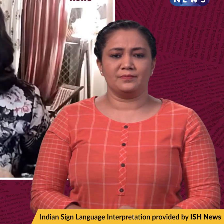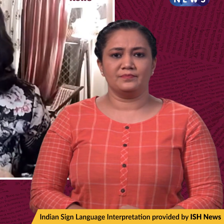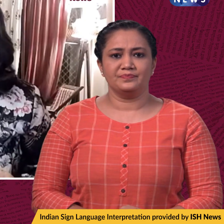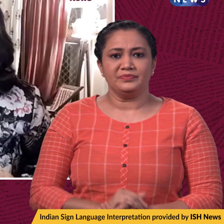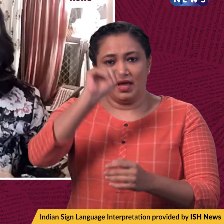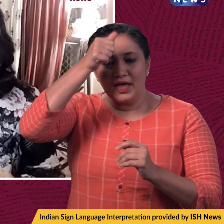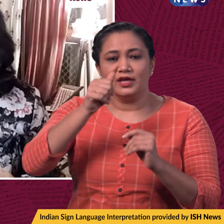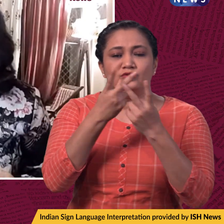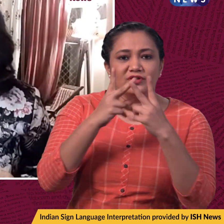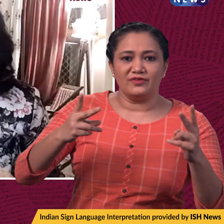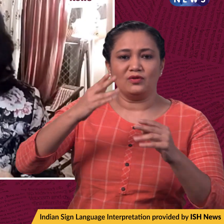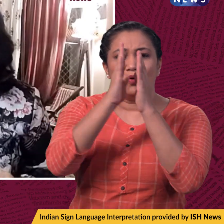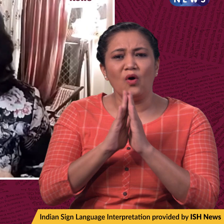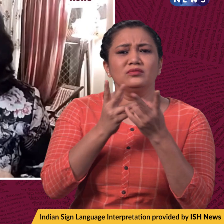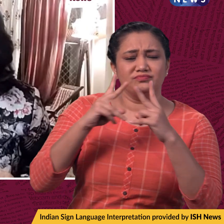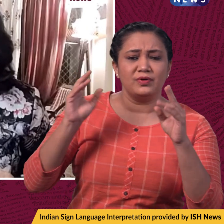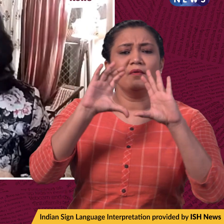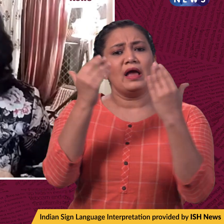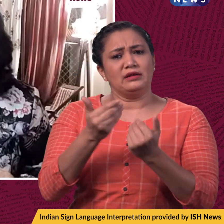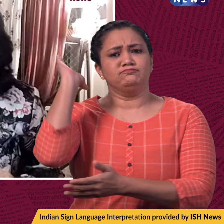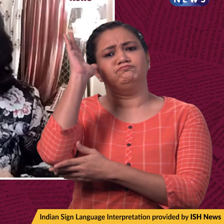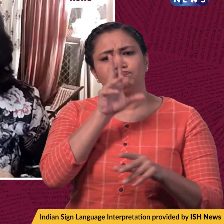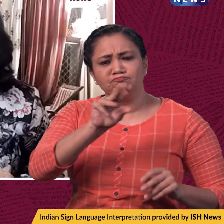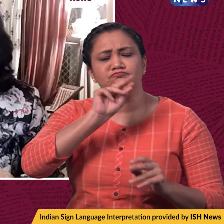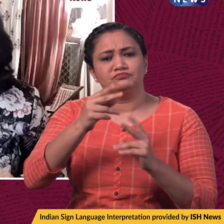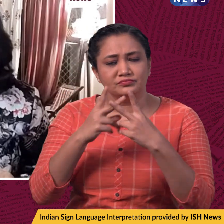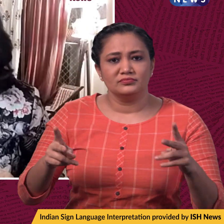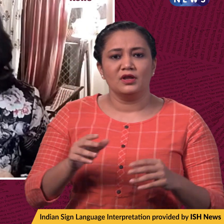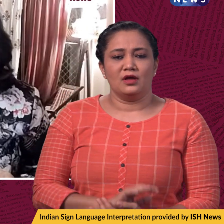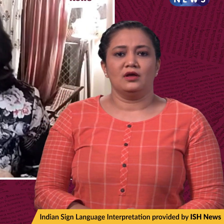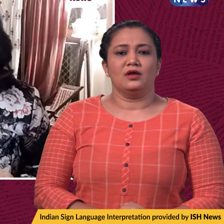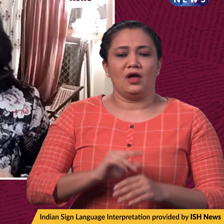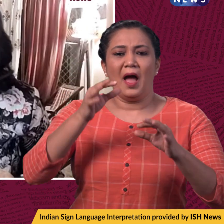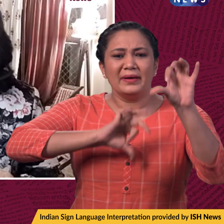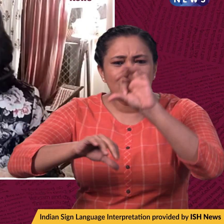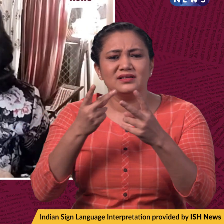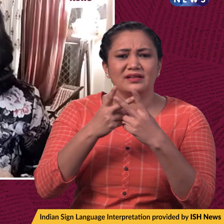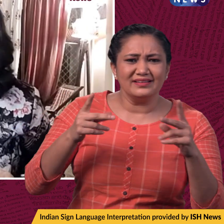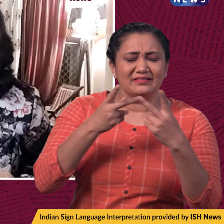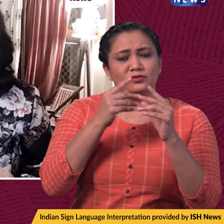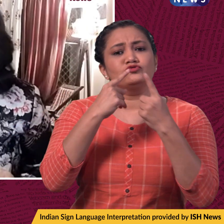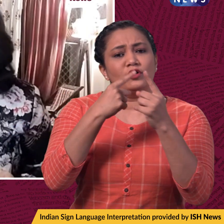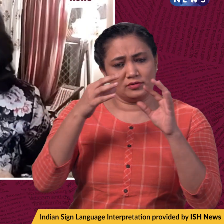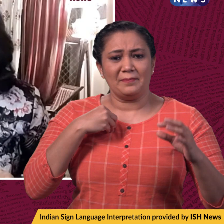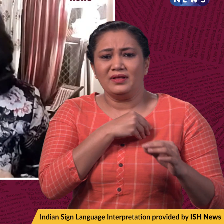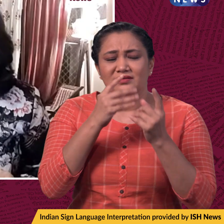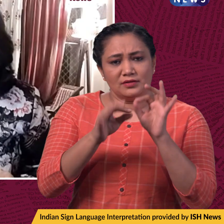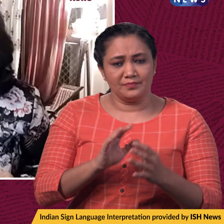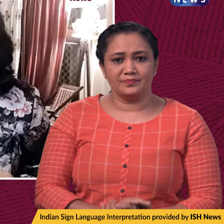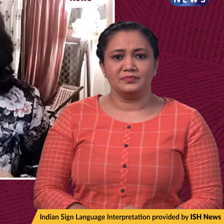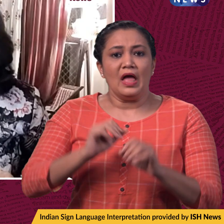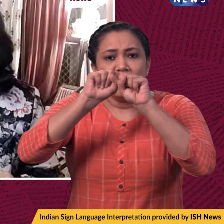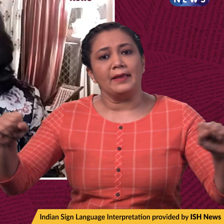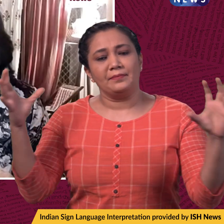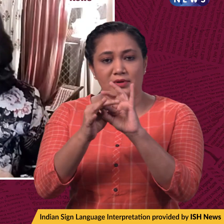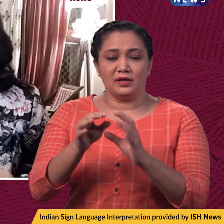to Hindu mythology in a class in the forensic medicine department on rape. Now, he has also been